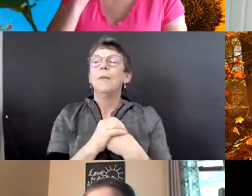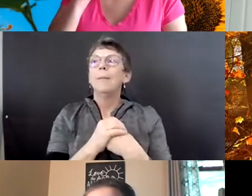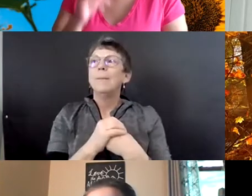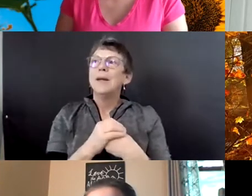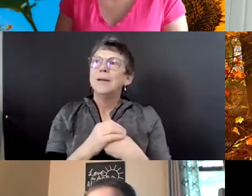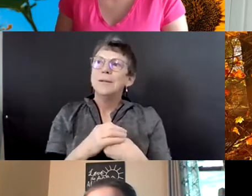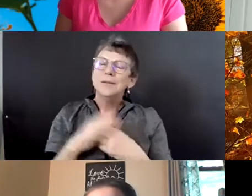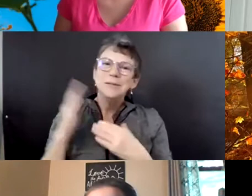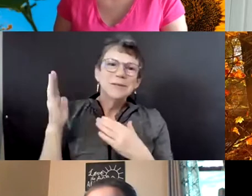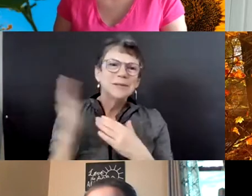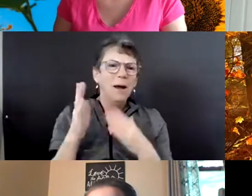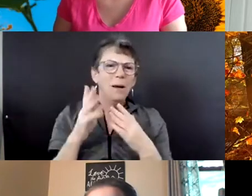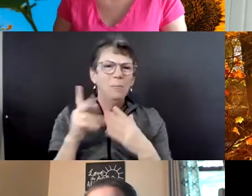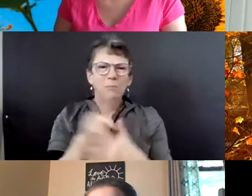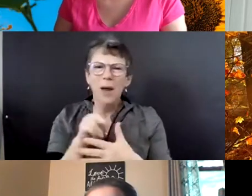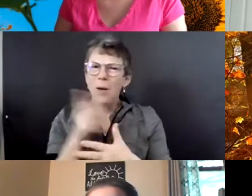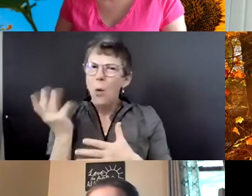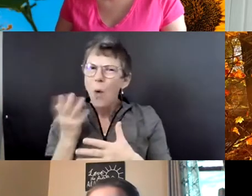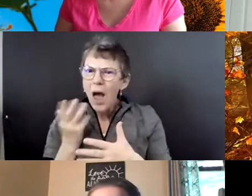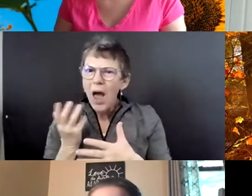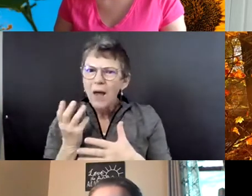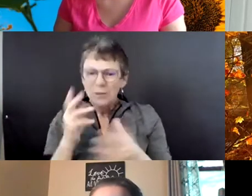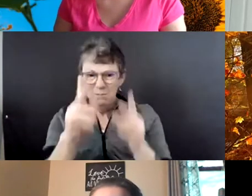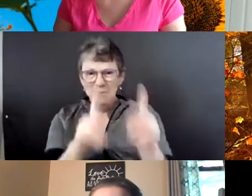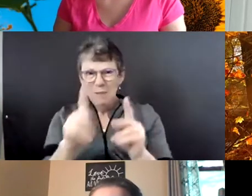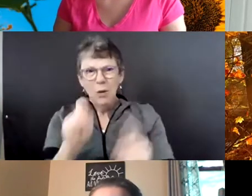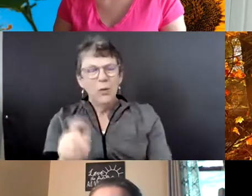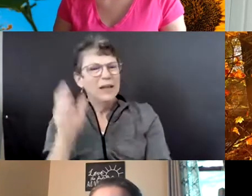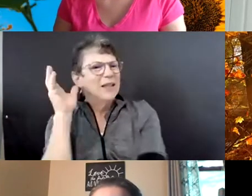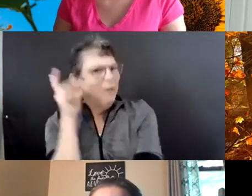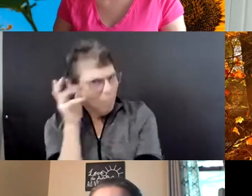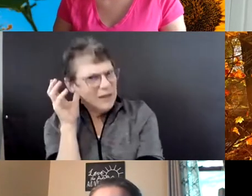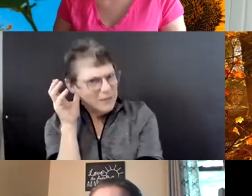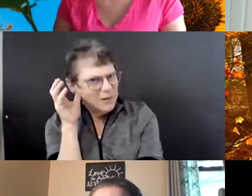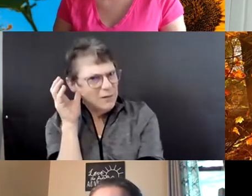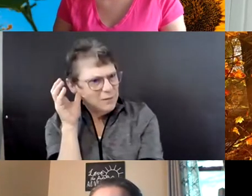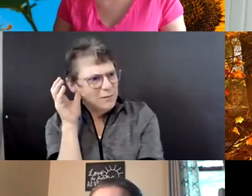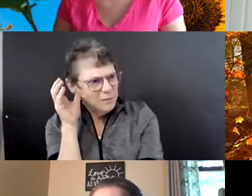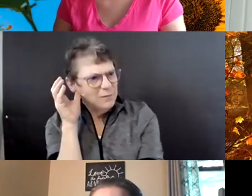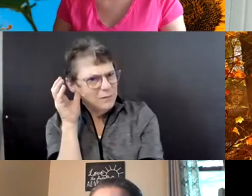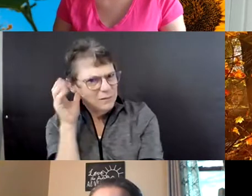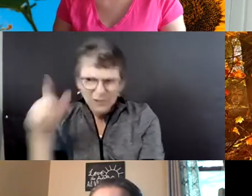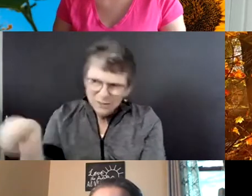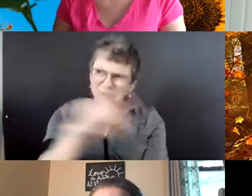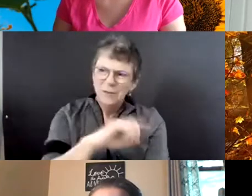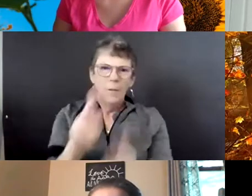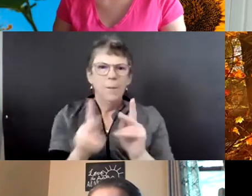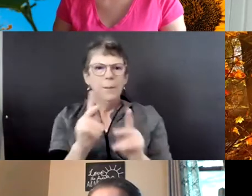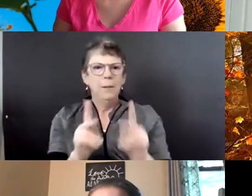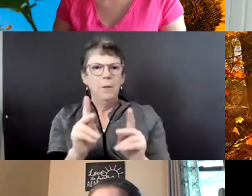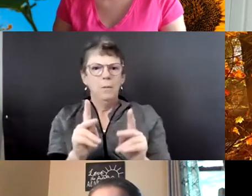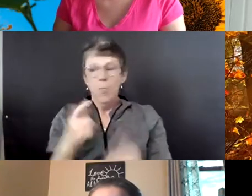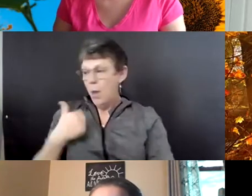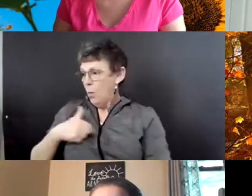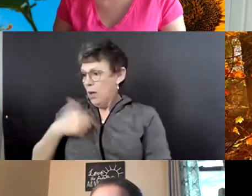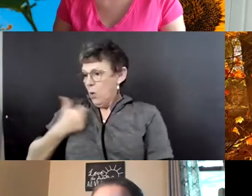to be, is listening to people. As legislators, we can have great ideas, but it's talking to the